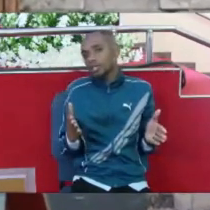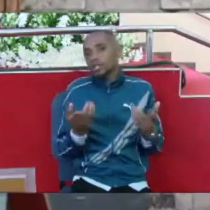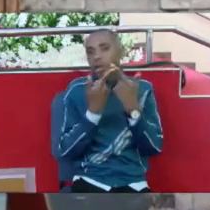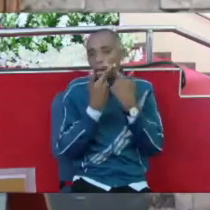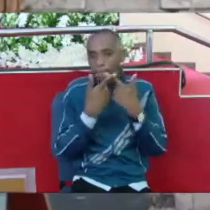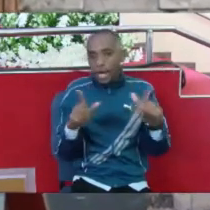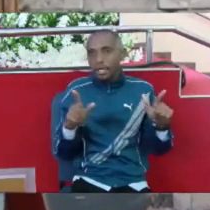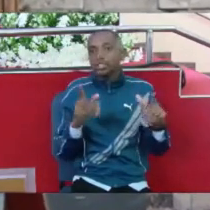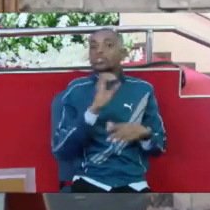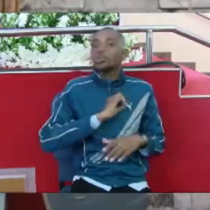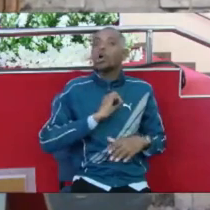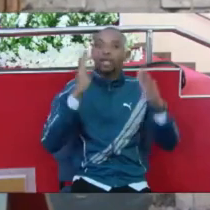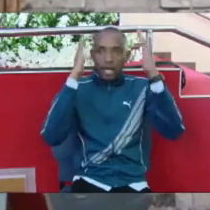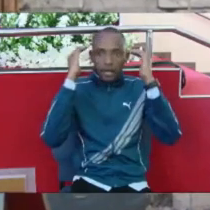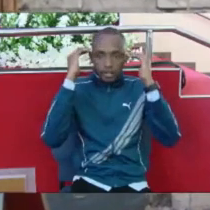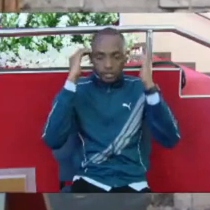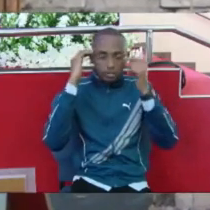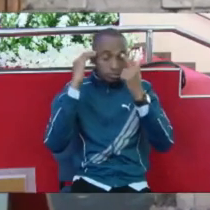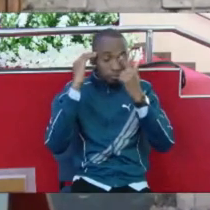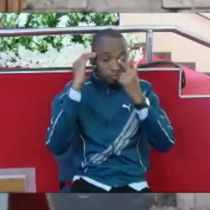it was his own head.